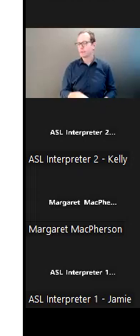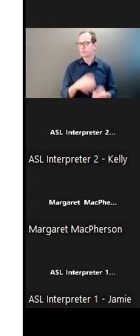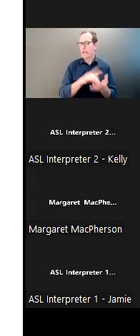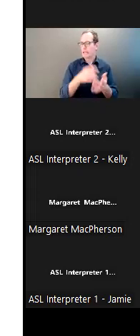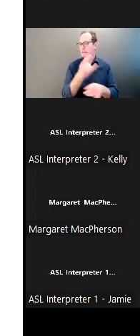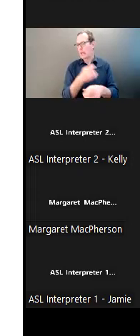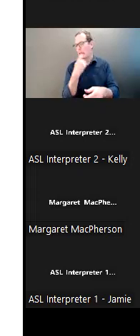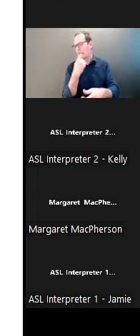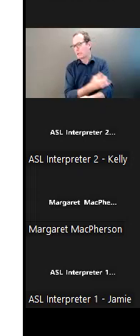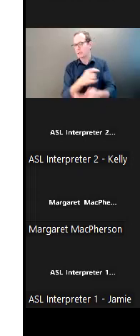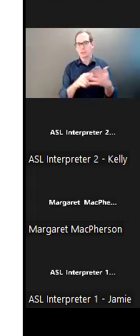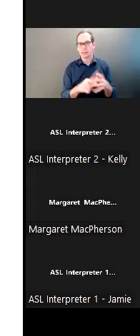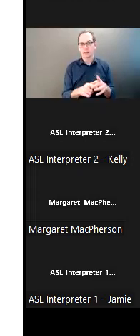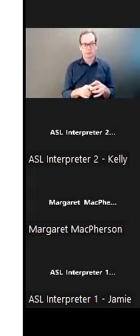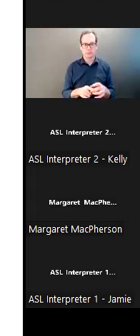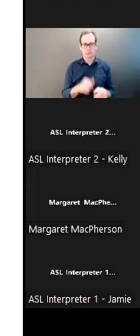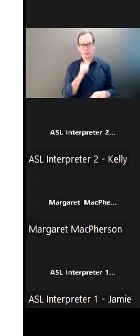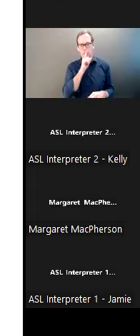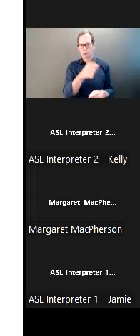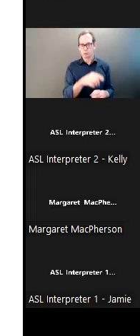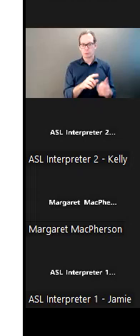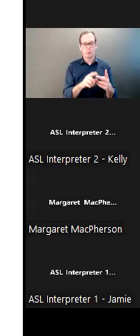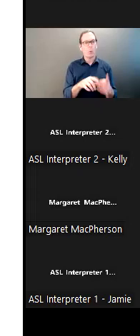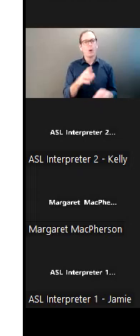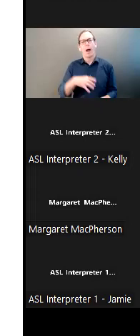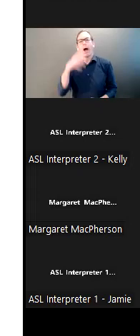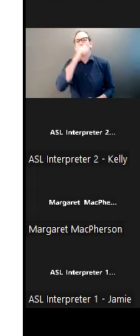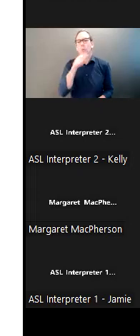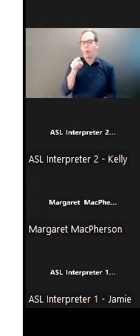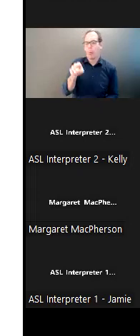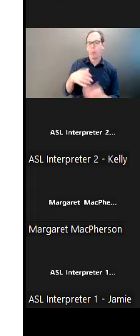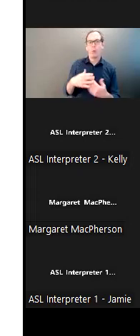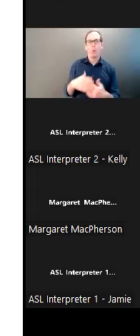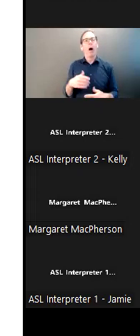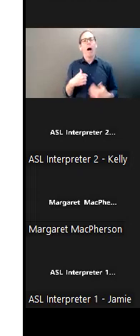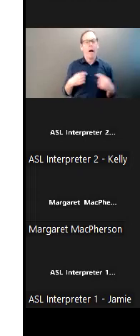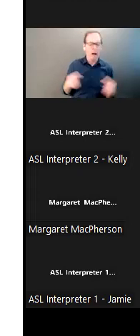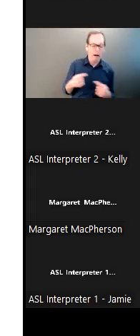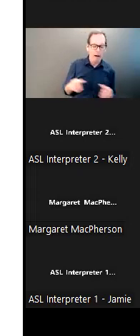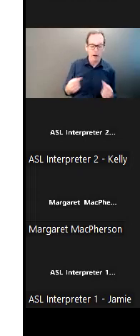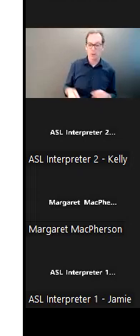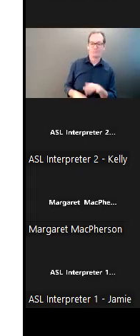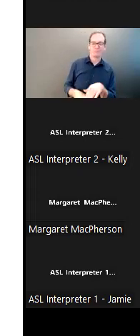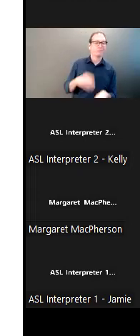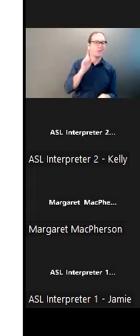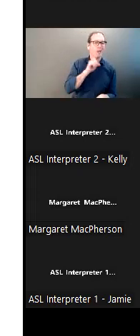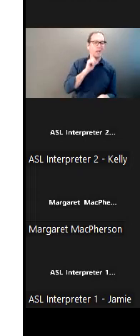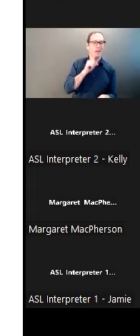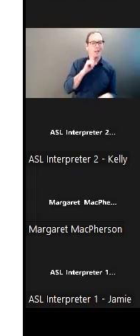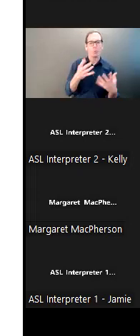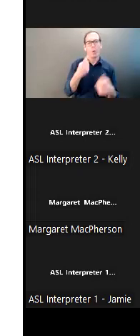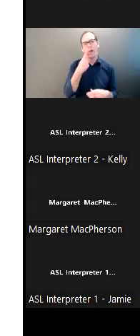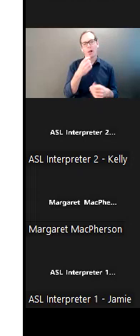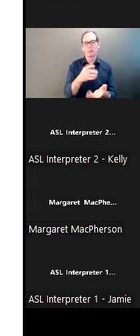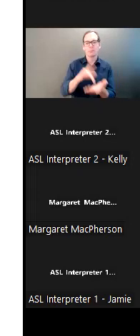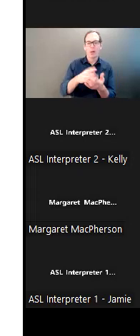get substances even when they're not. So this sort of gets at the issue of really trying to unpack our own judgments